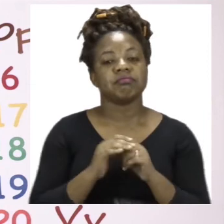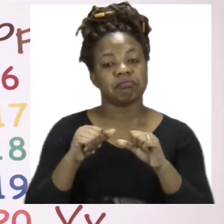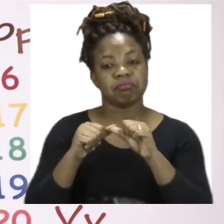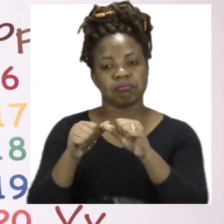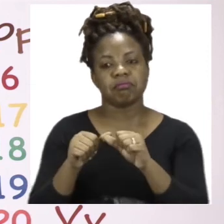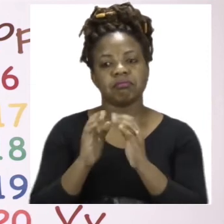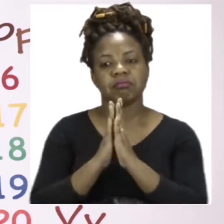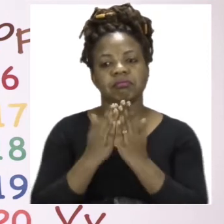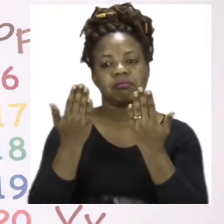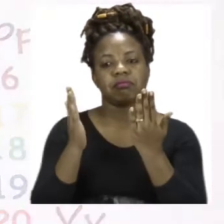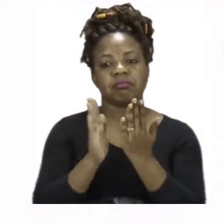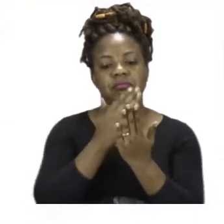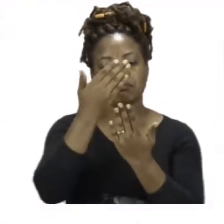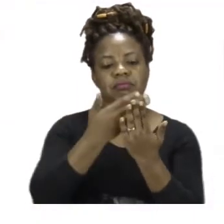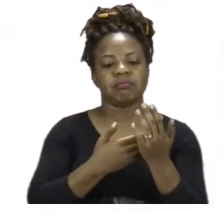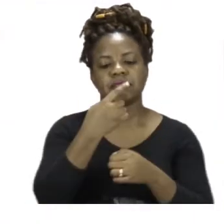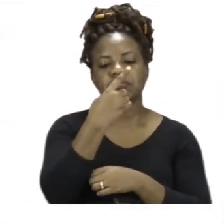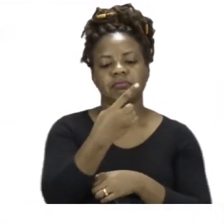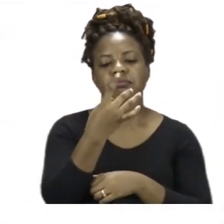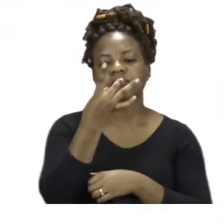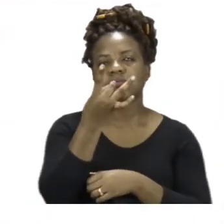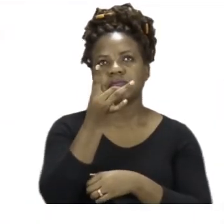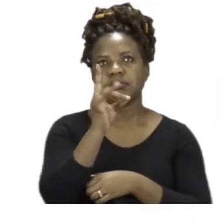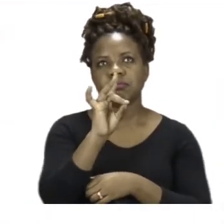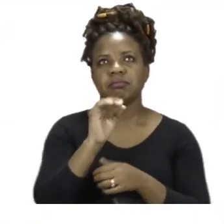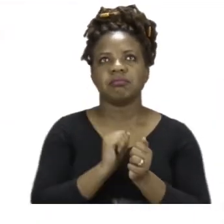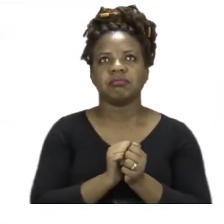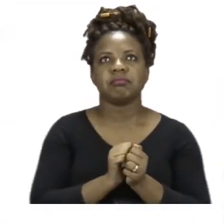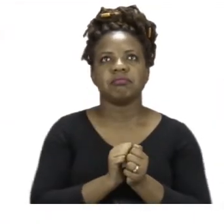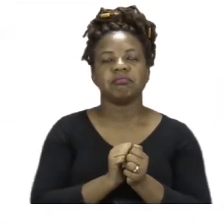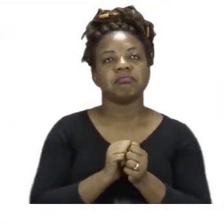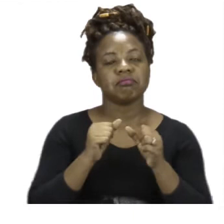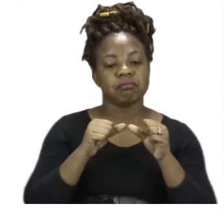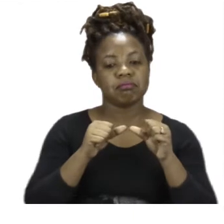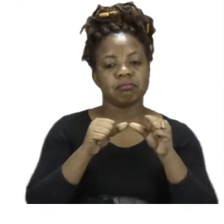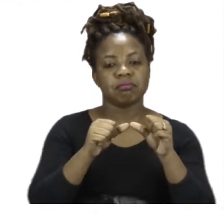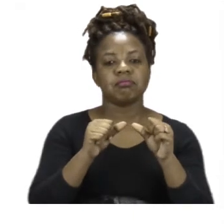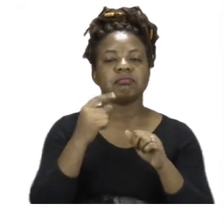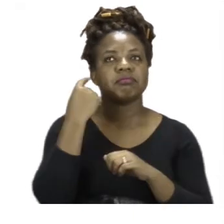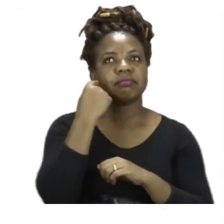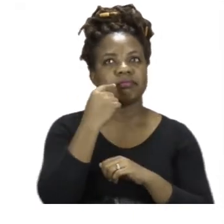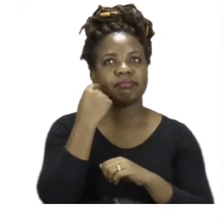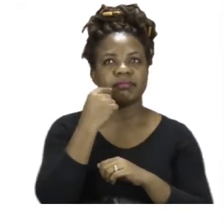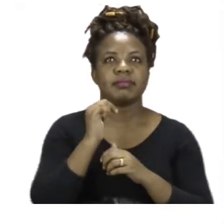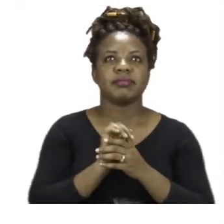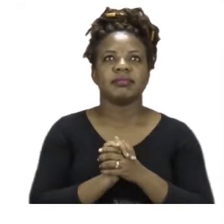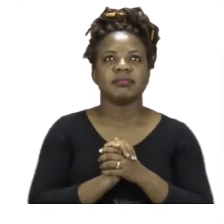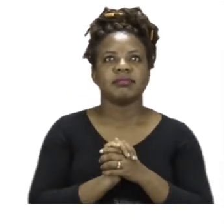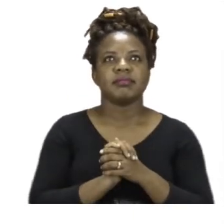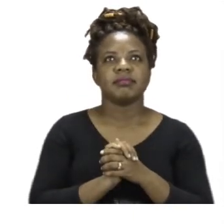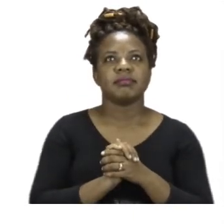18? On page 18, we are continuing with our English, but this time we are going to be doing